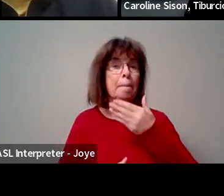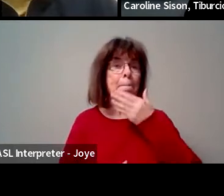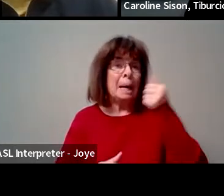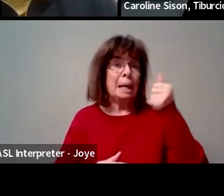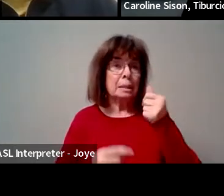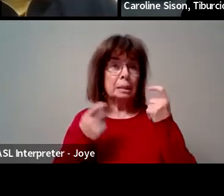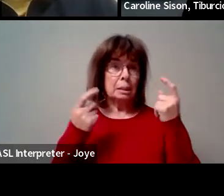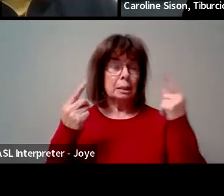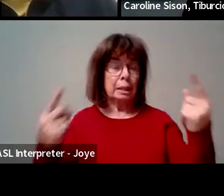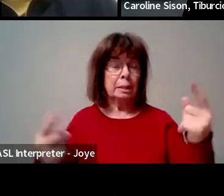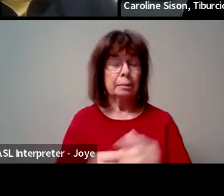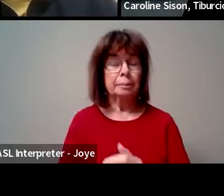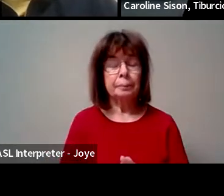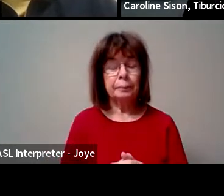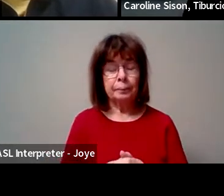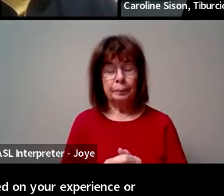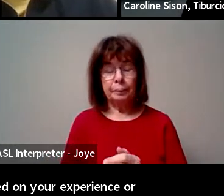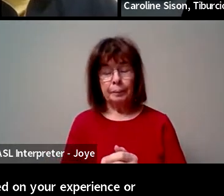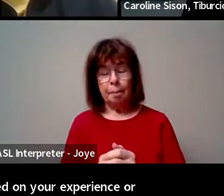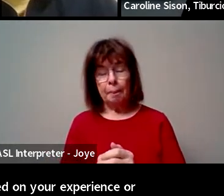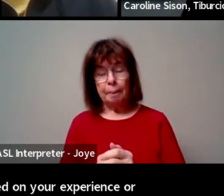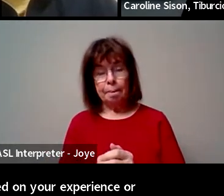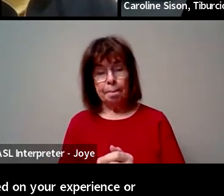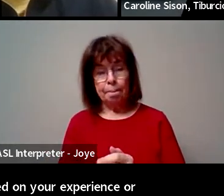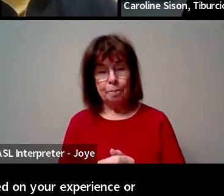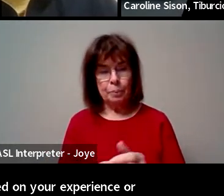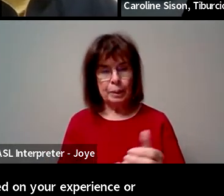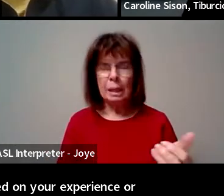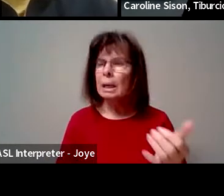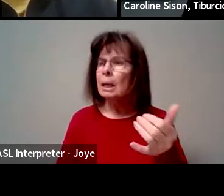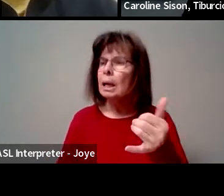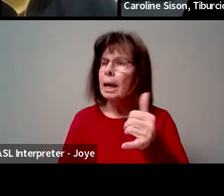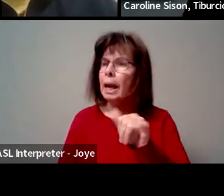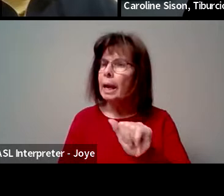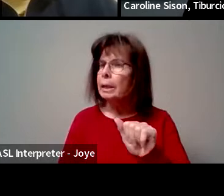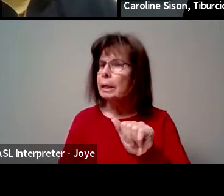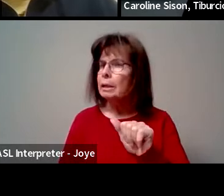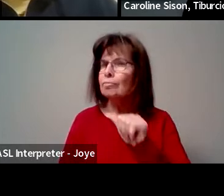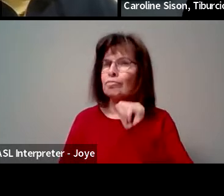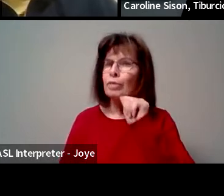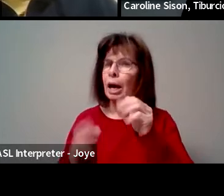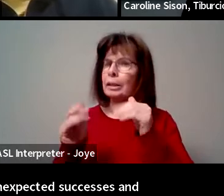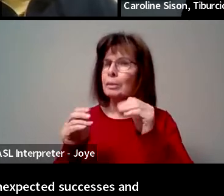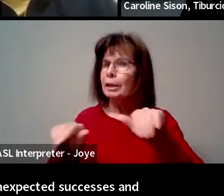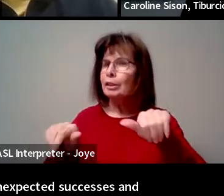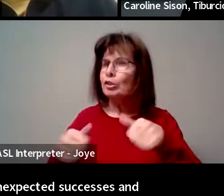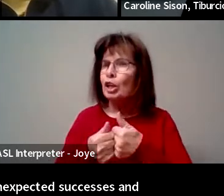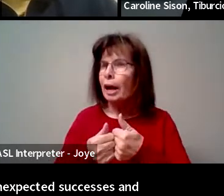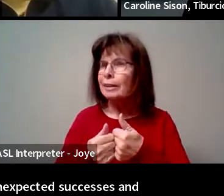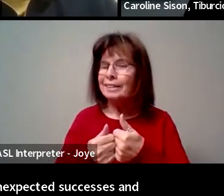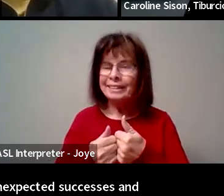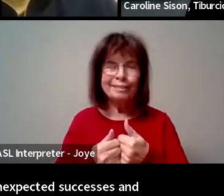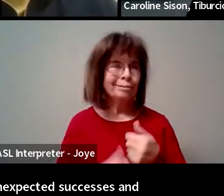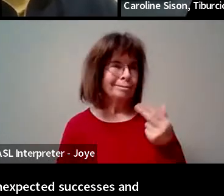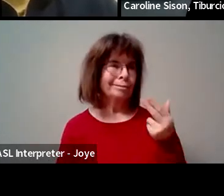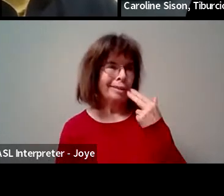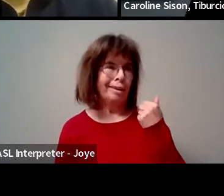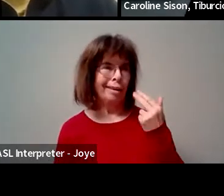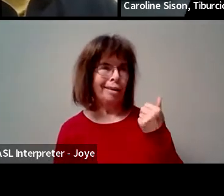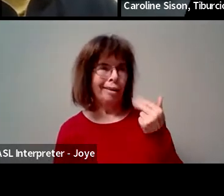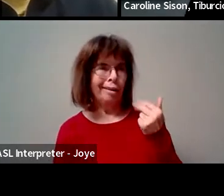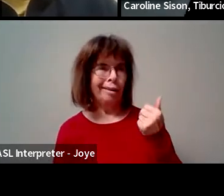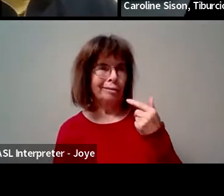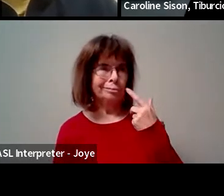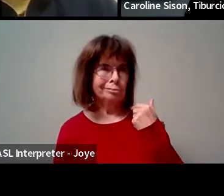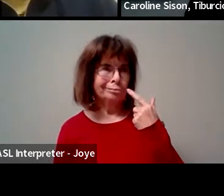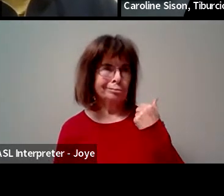And briefly, any unexpected challenges? Maybe there were a ton, but maybe